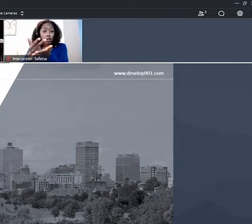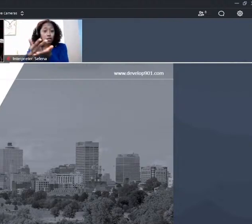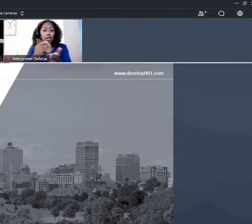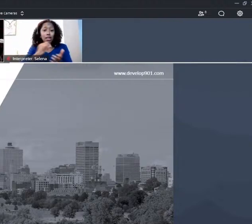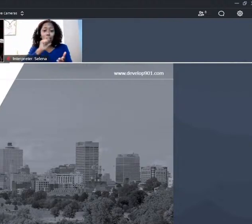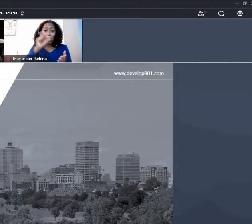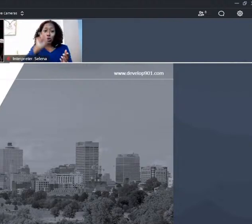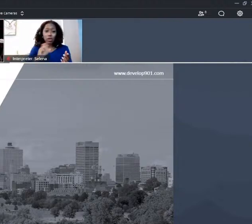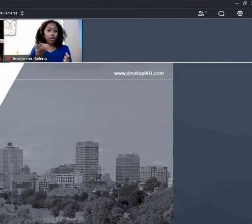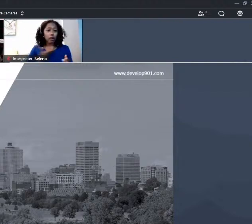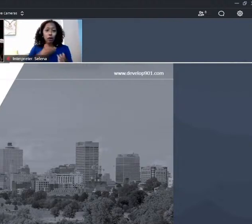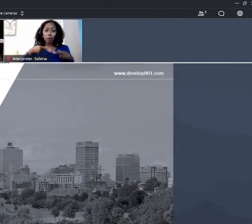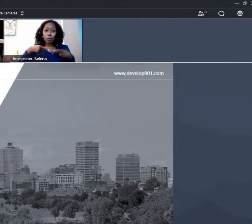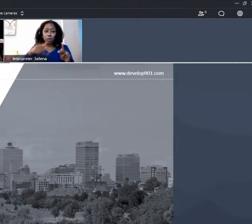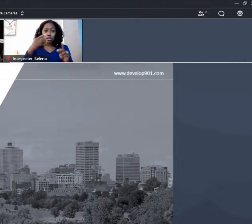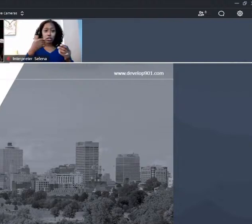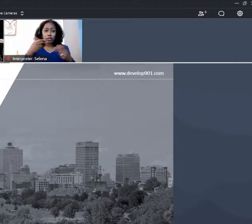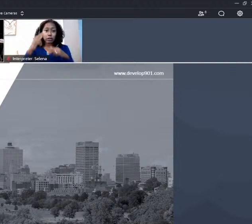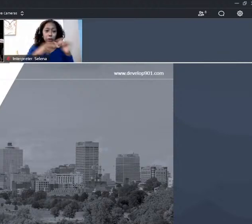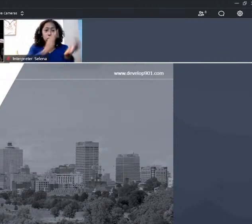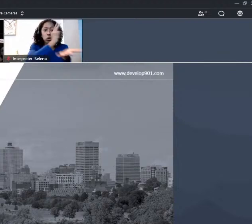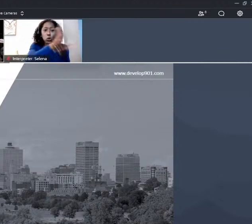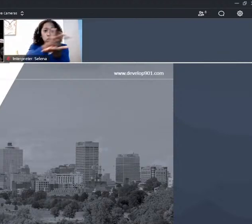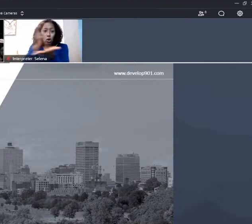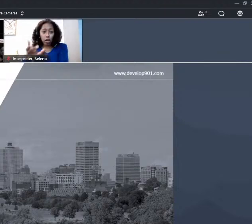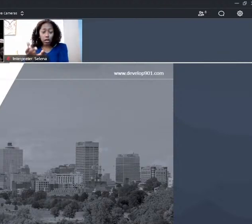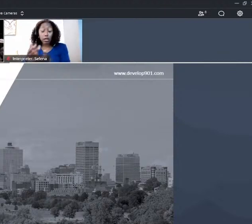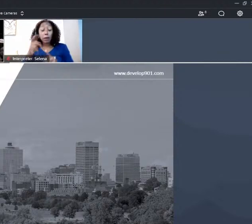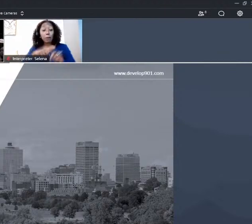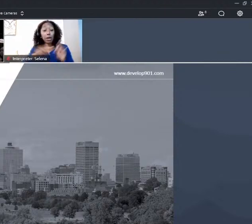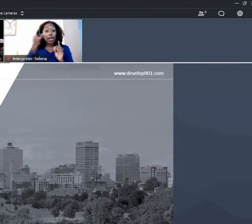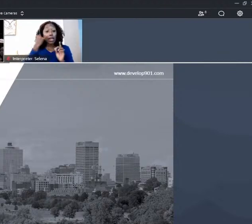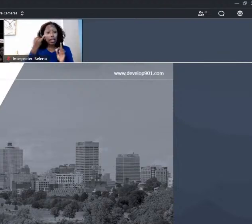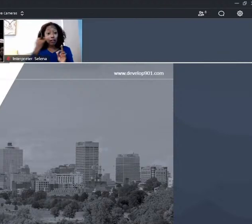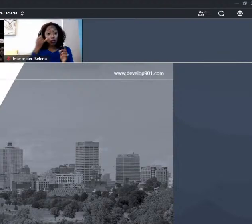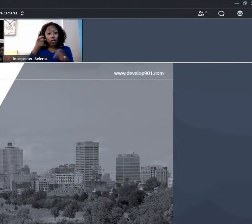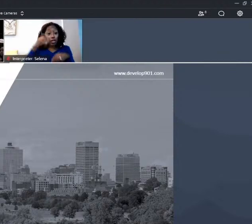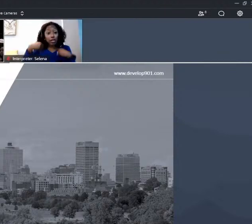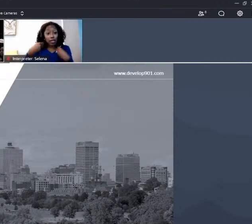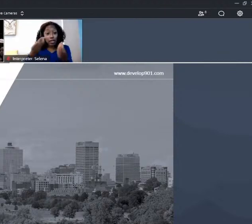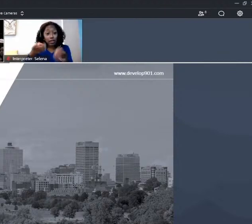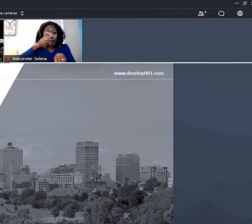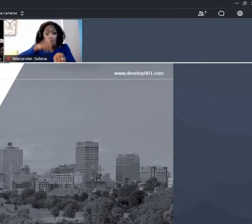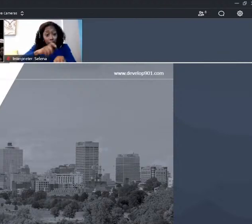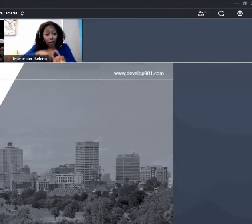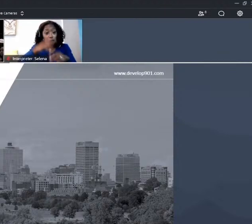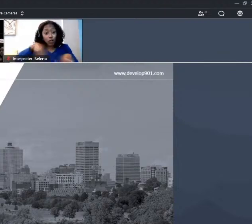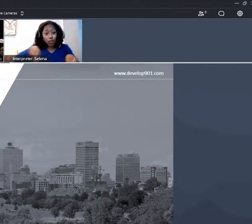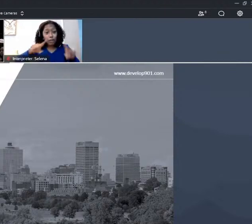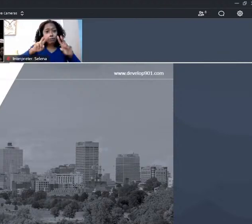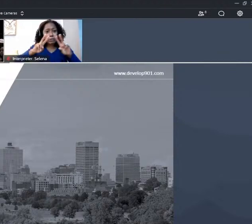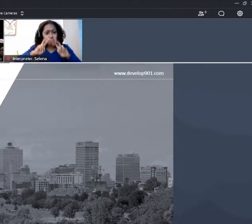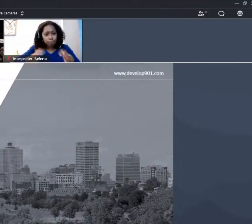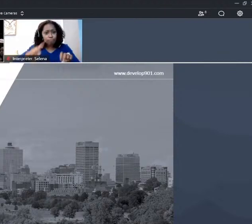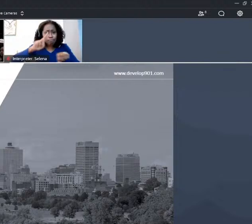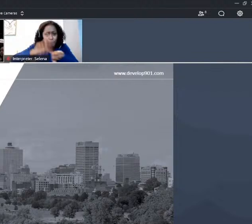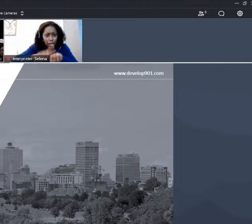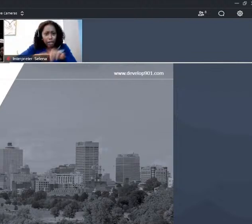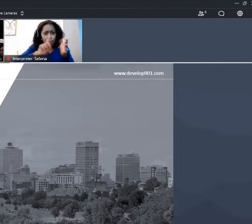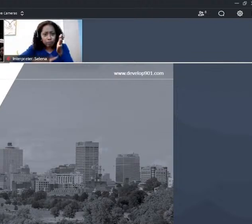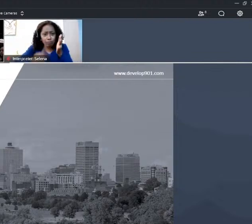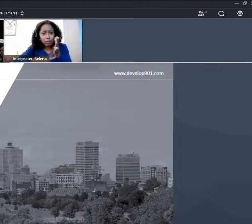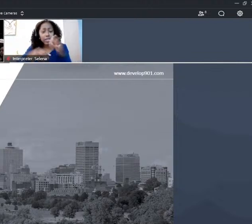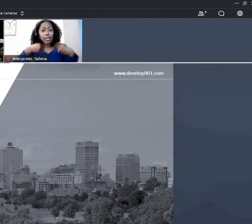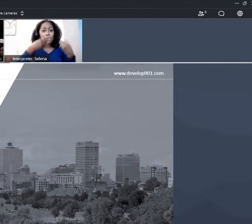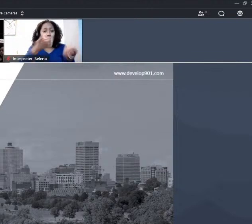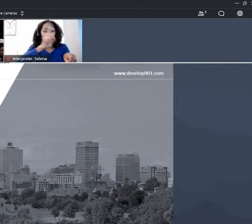garage. However, if we give them time to do due diligence, I think what that may allow them to do is to come back with a